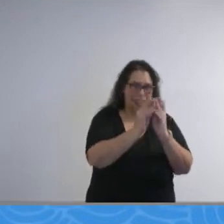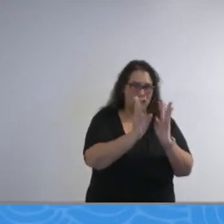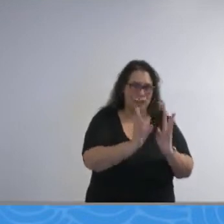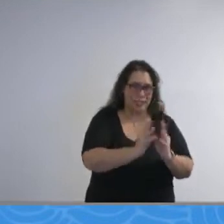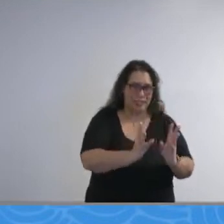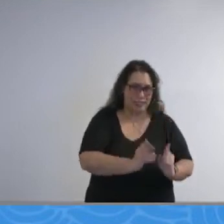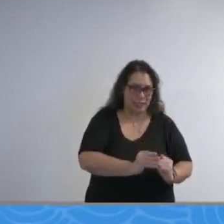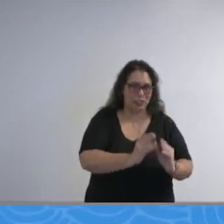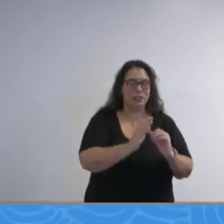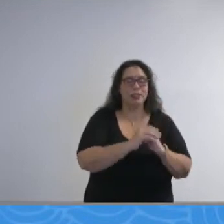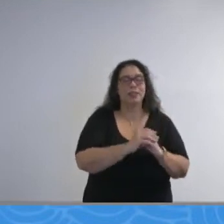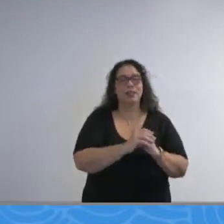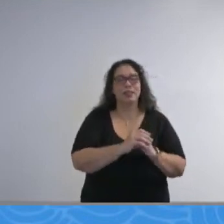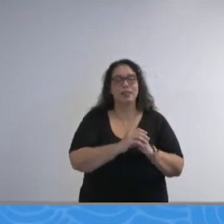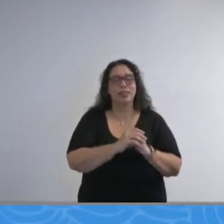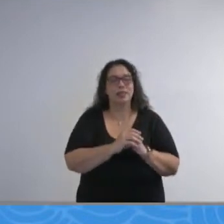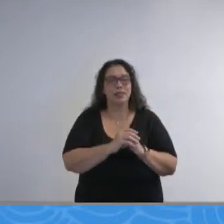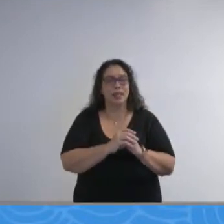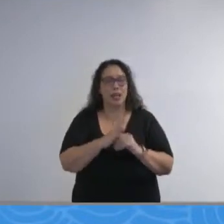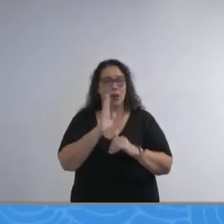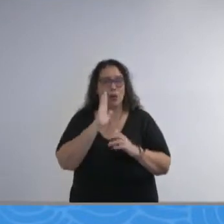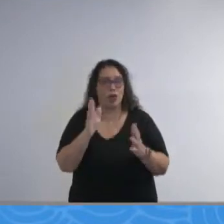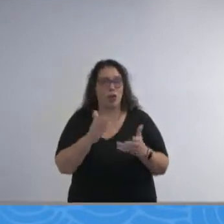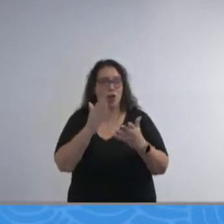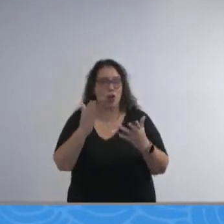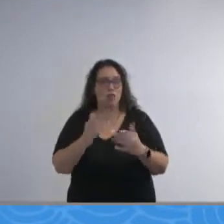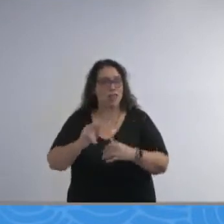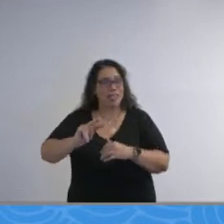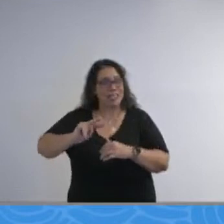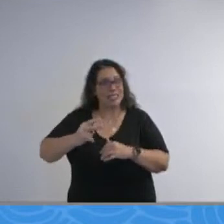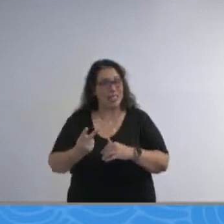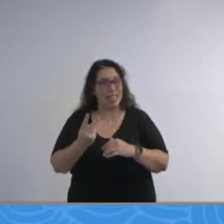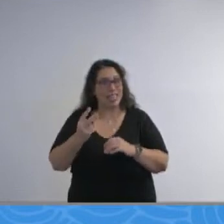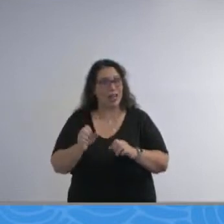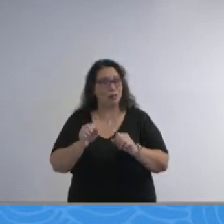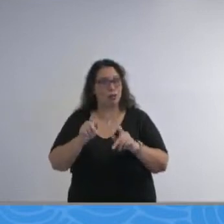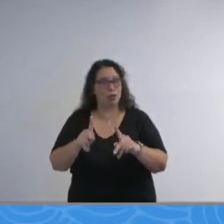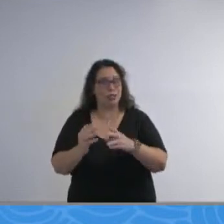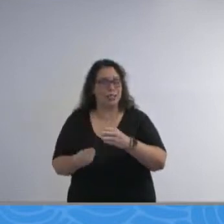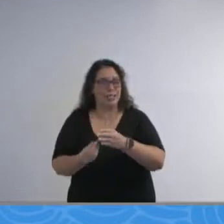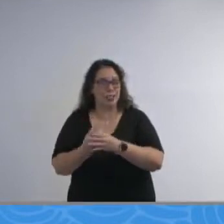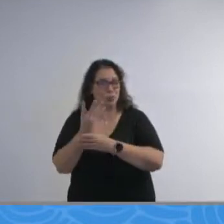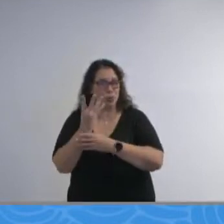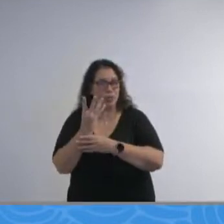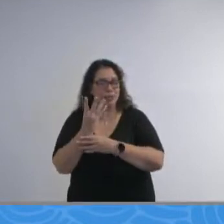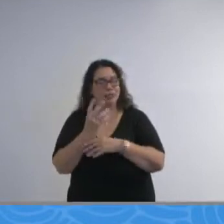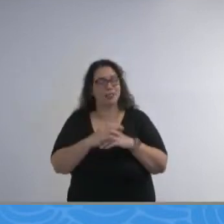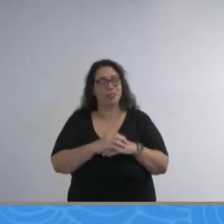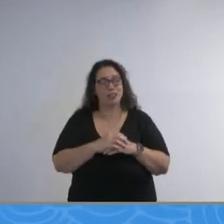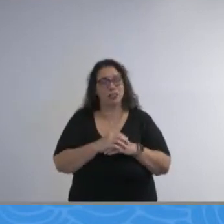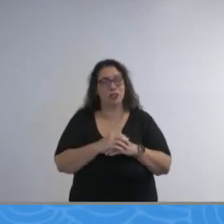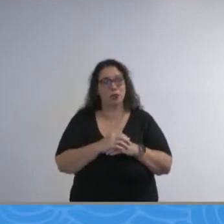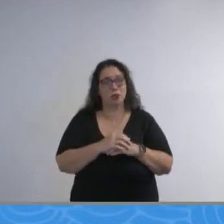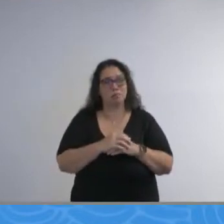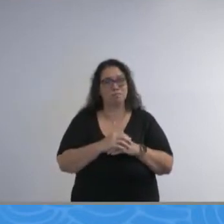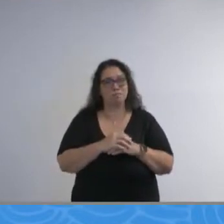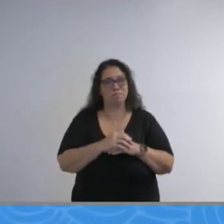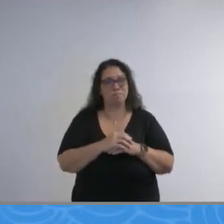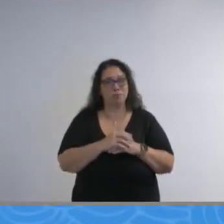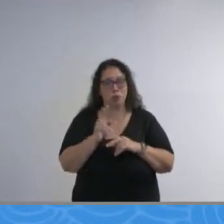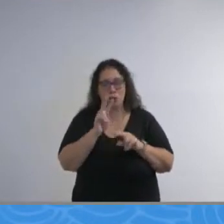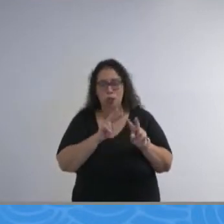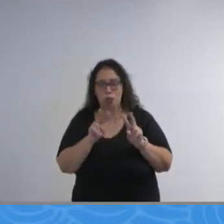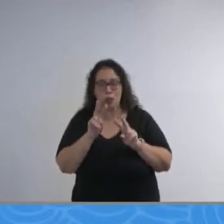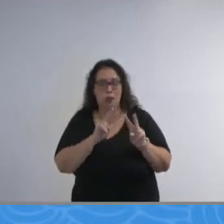sessions, and we will be offering our second opportunity in spring. So please look for communications around